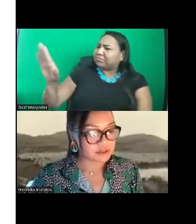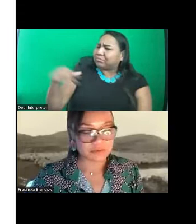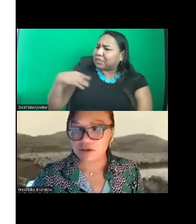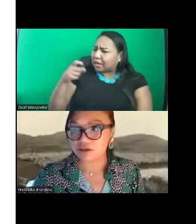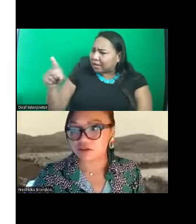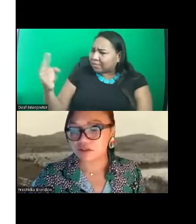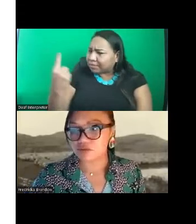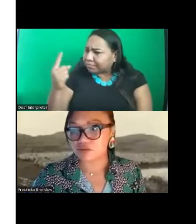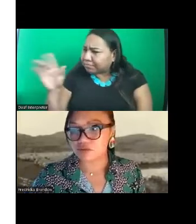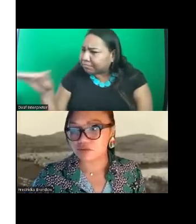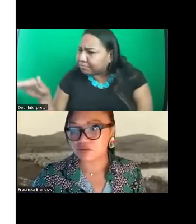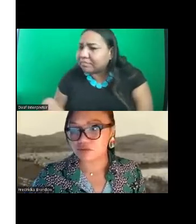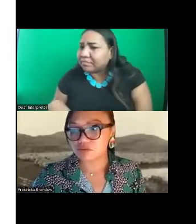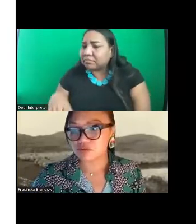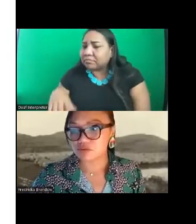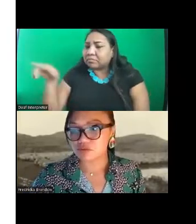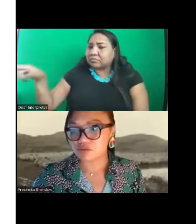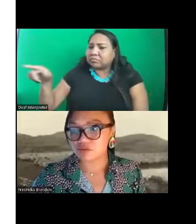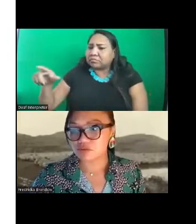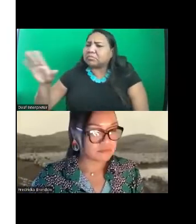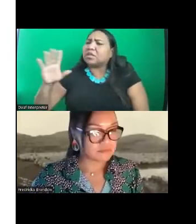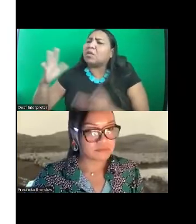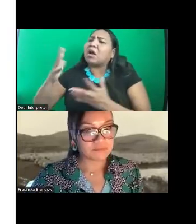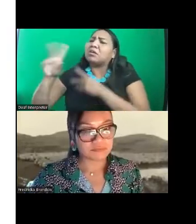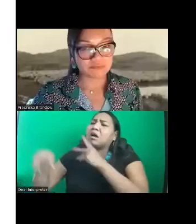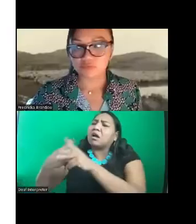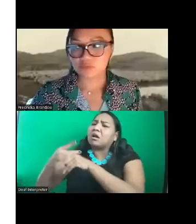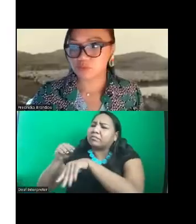policy people on this webinar?